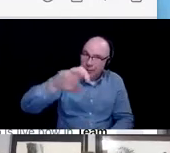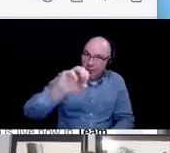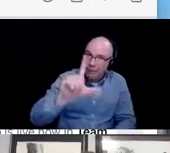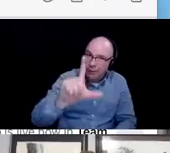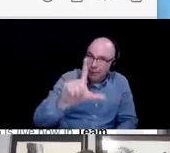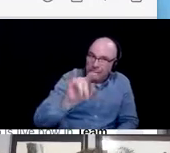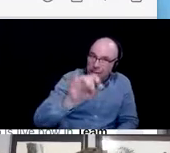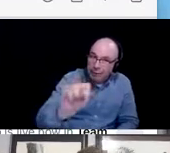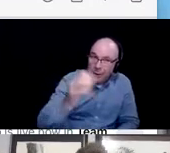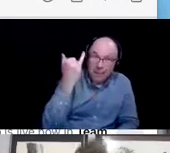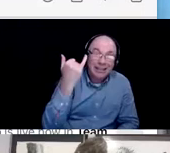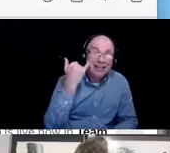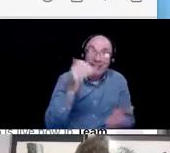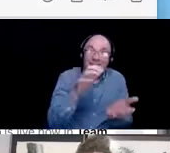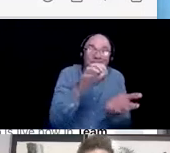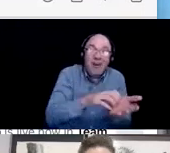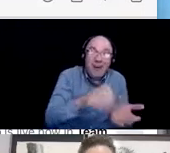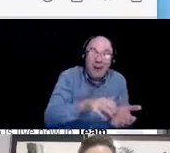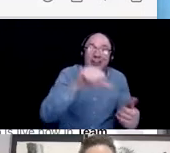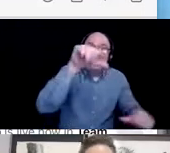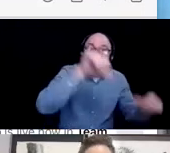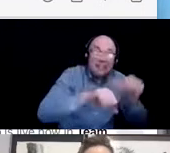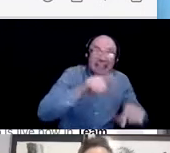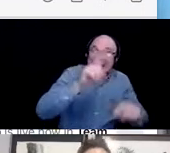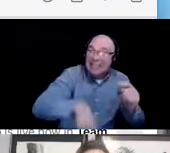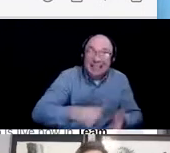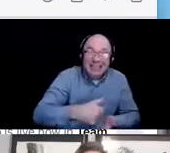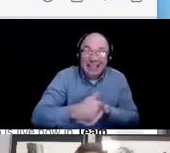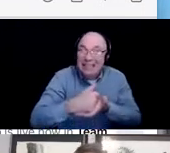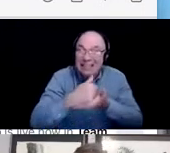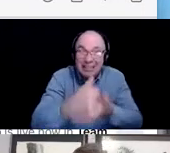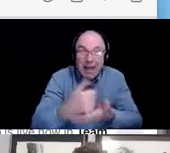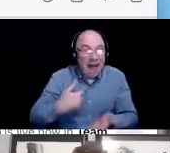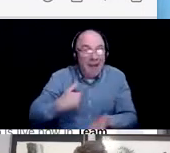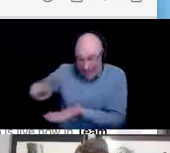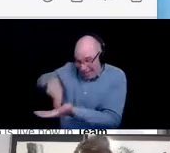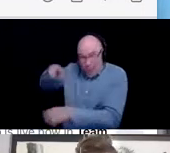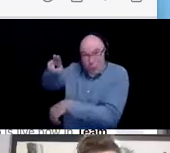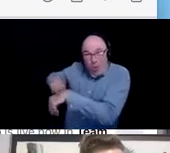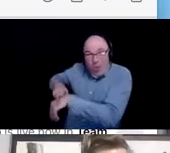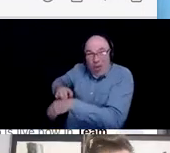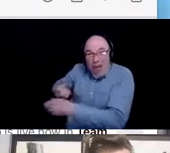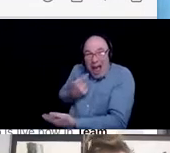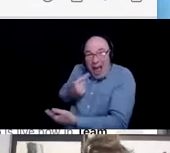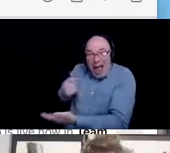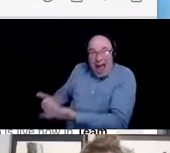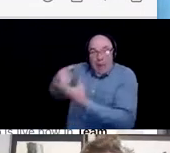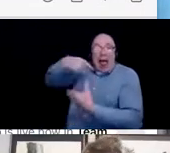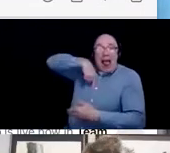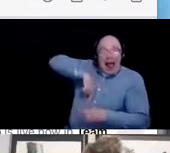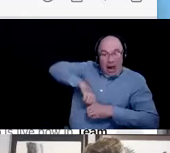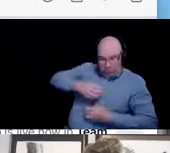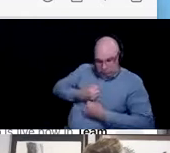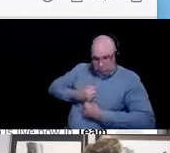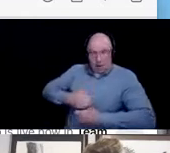at the point where medical science can't even help, and we have natural products that help from the inside out. My sons have